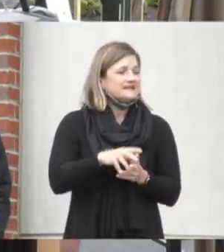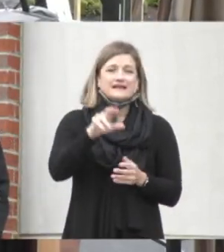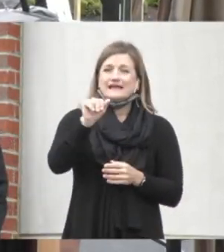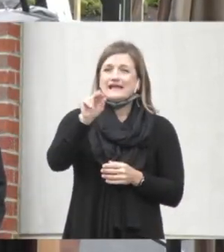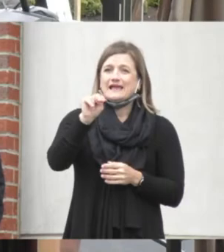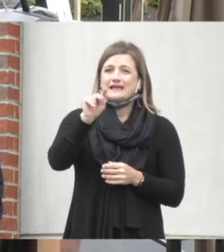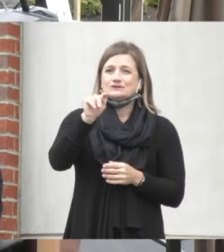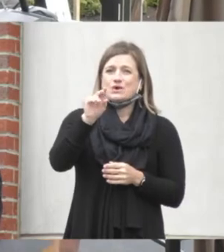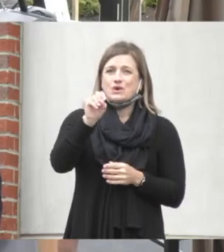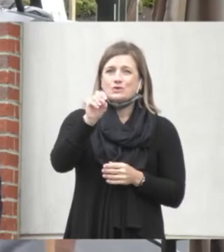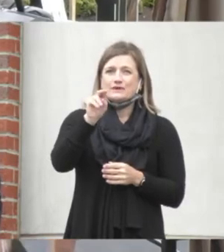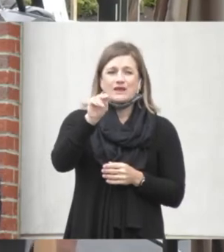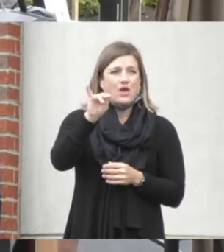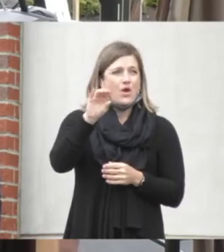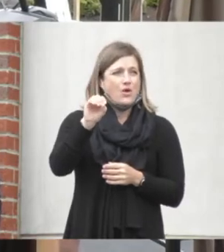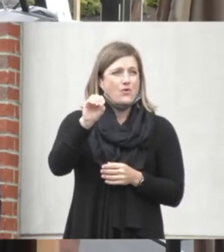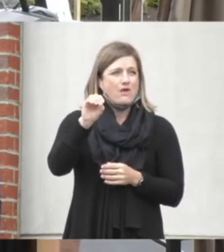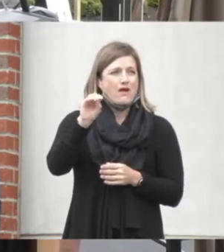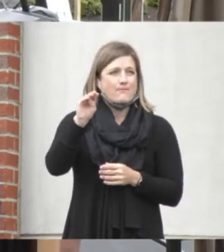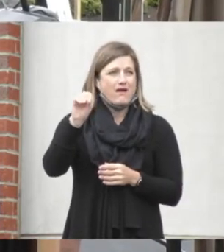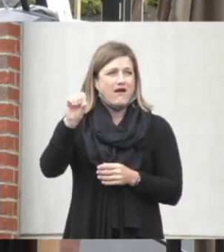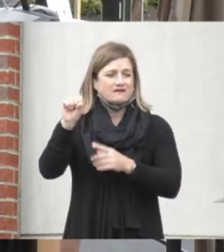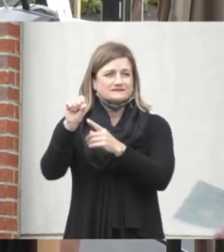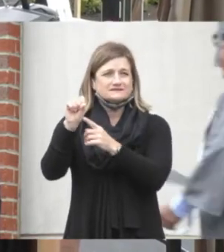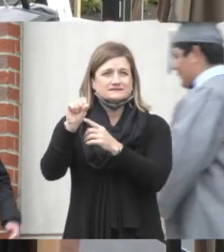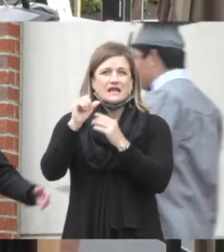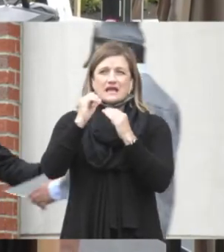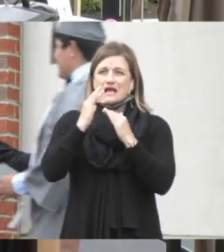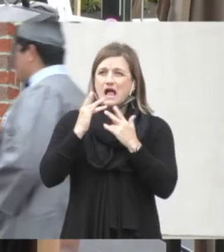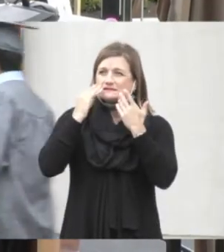Antonio Moss, Hospitality Management.